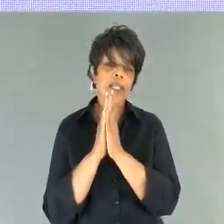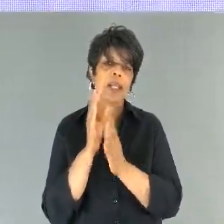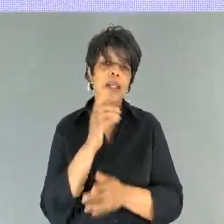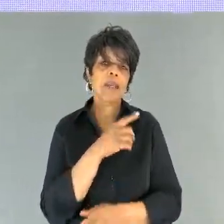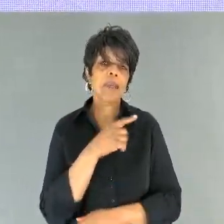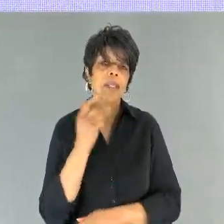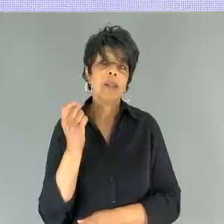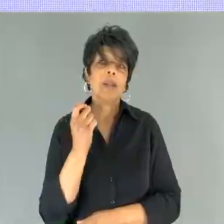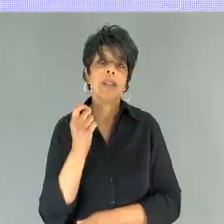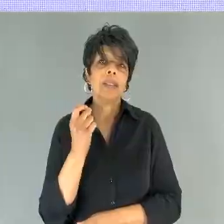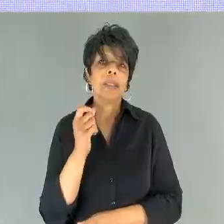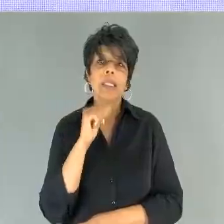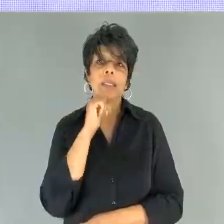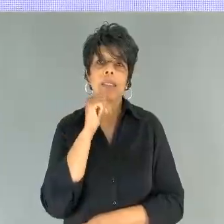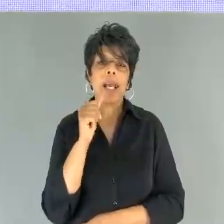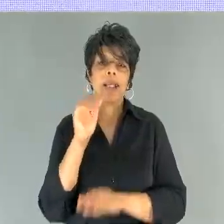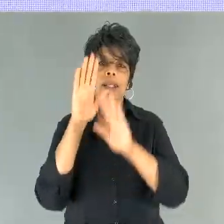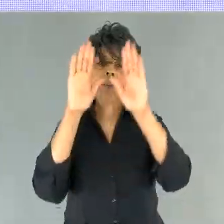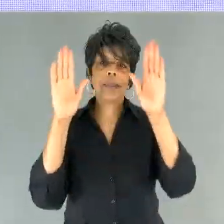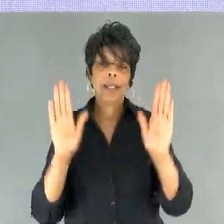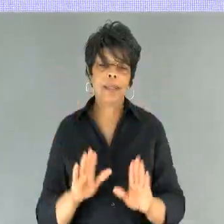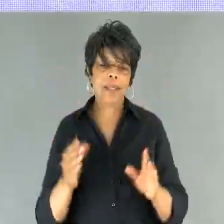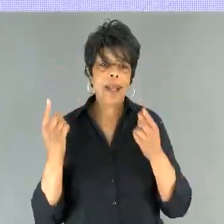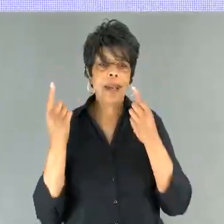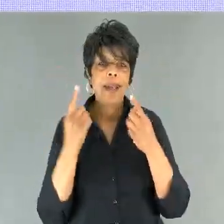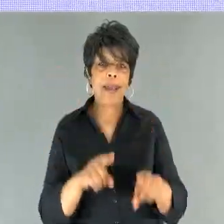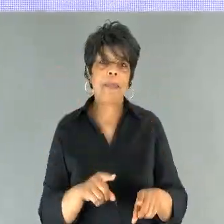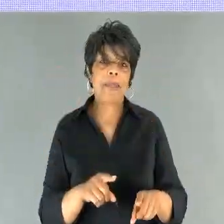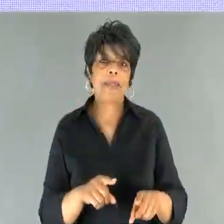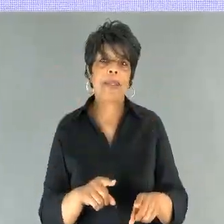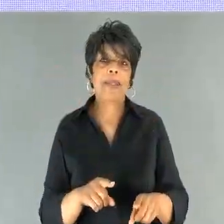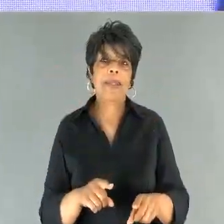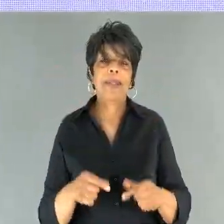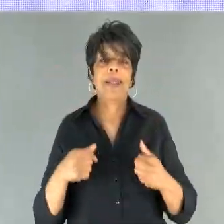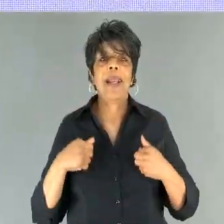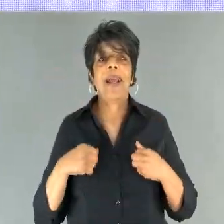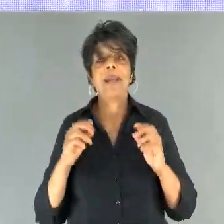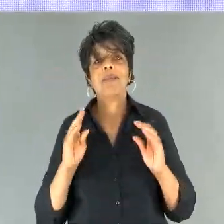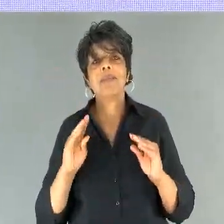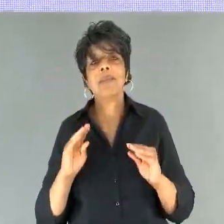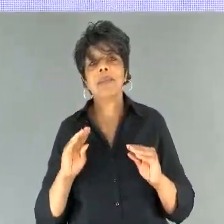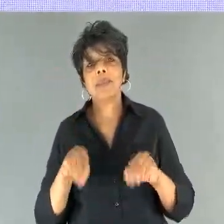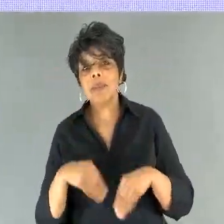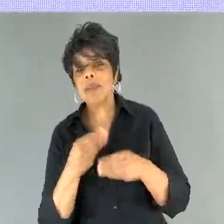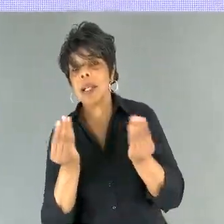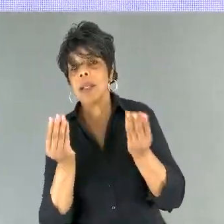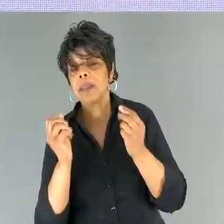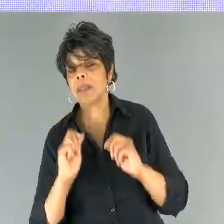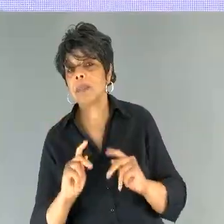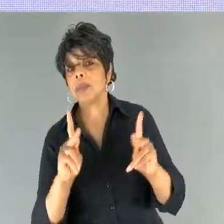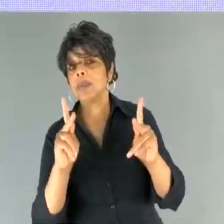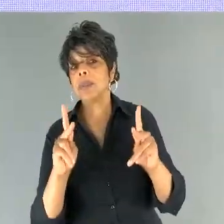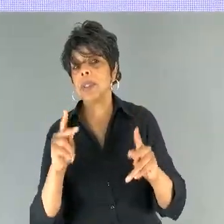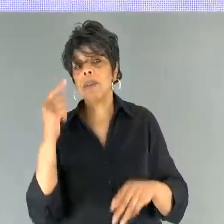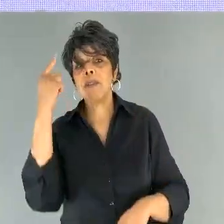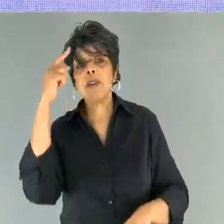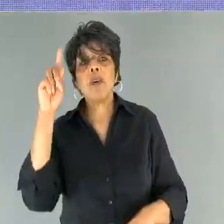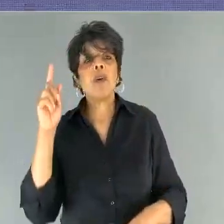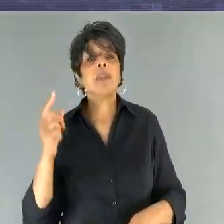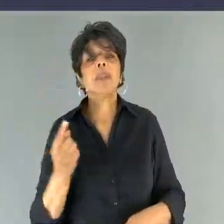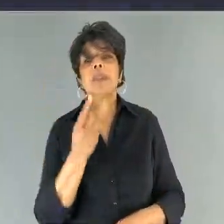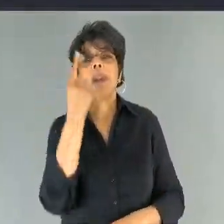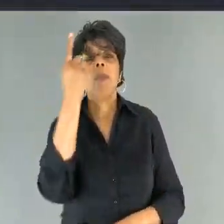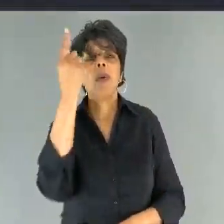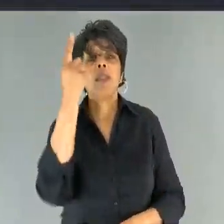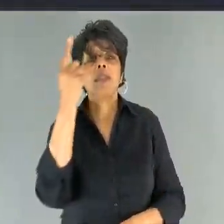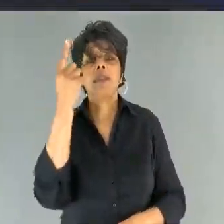there's not a Sunday that goes by that I don't give an opportunity for someone to give their